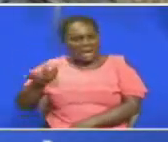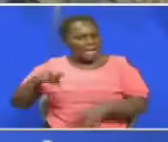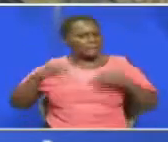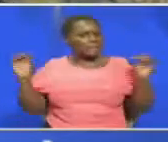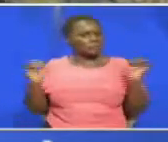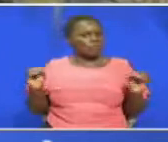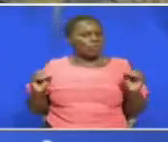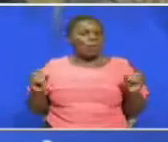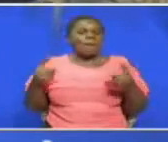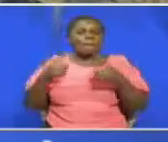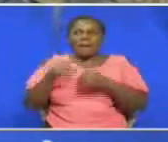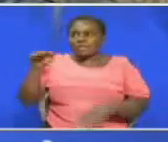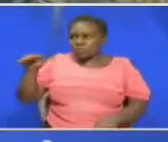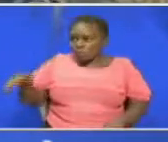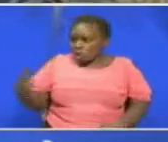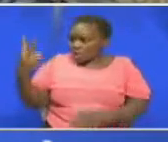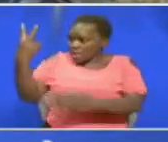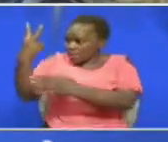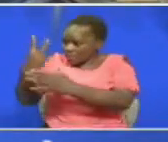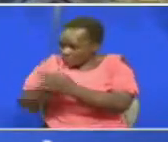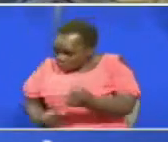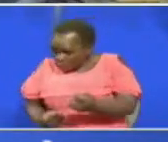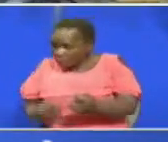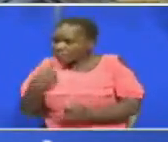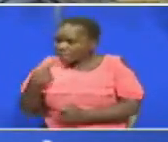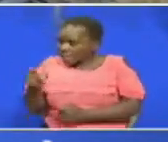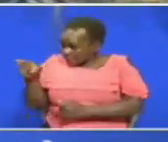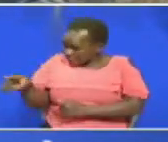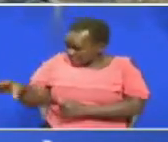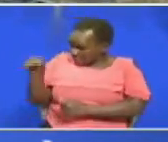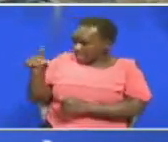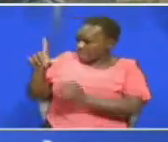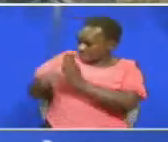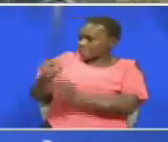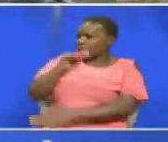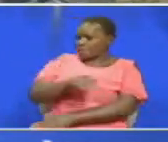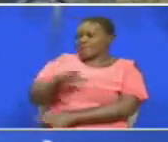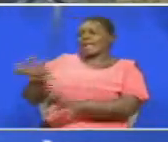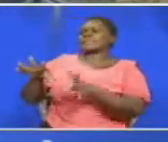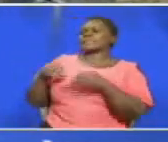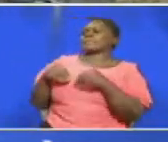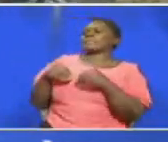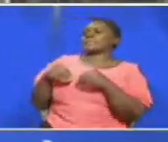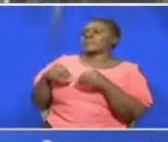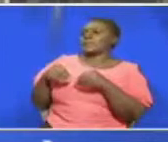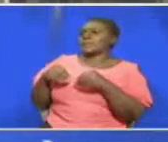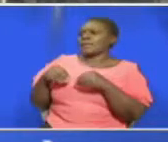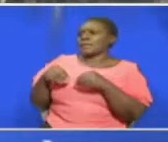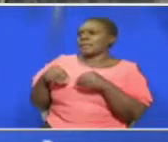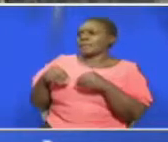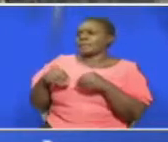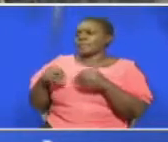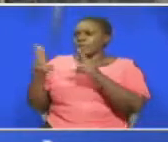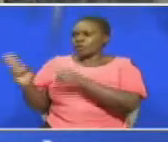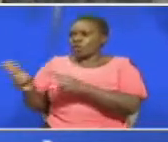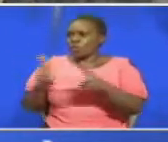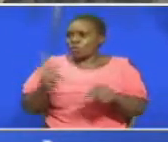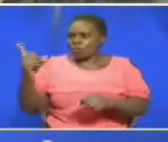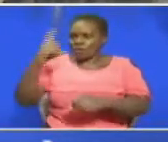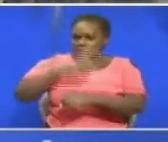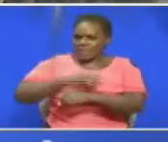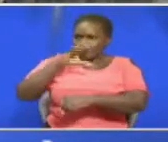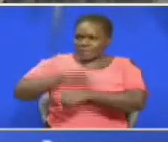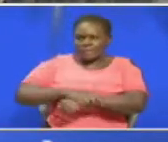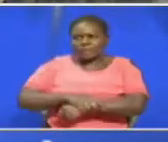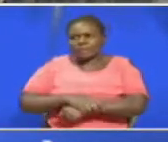hatujui mama yako, lakini asubuhi mkiwa njaa wawili utuambie yeye ndiye atamchukua jioni, sawa? Hapo tutaitikia. On average, every day we